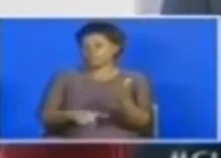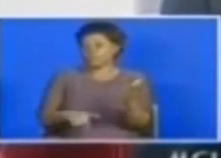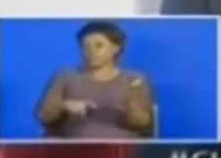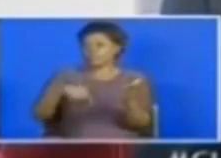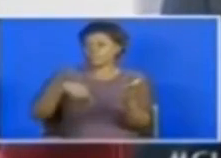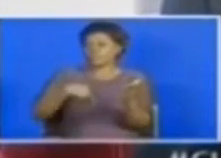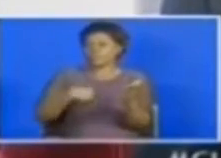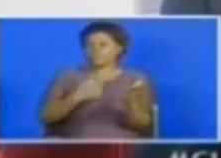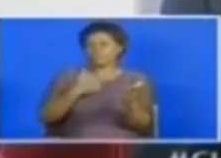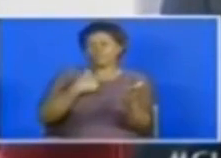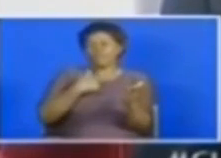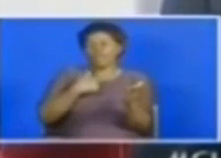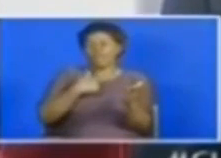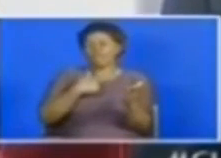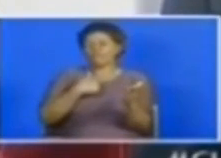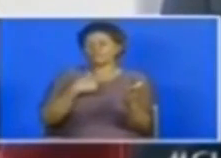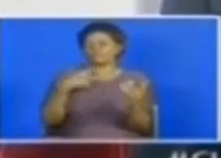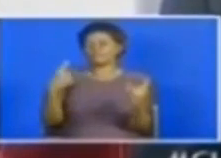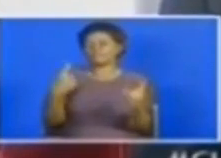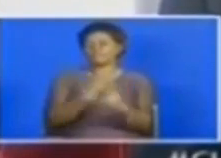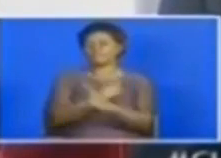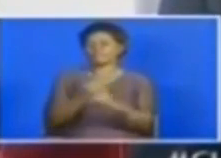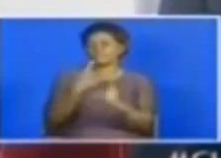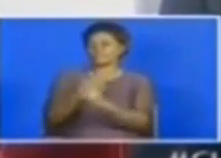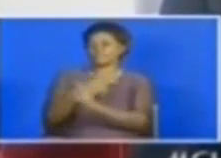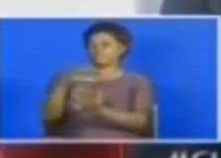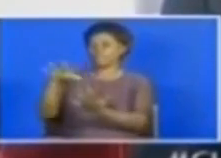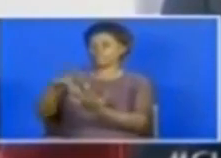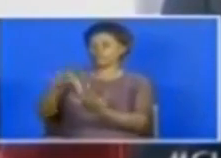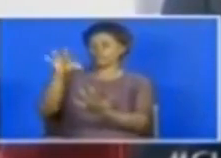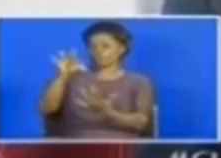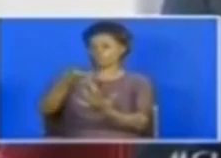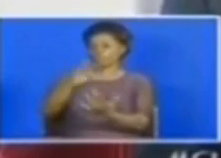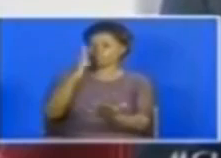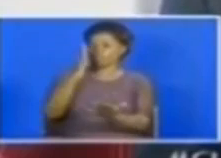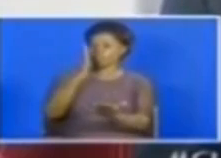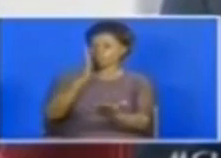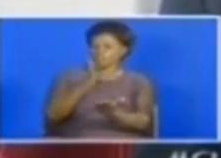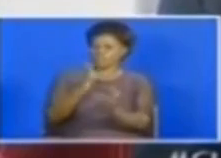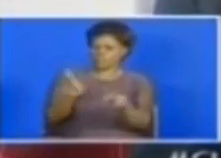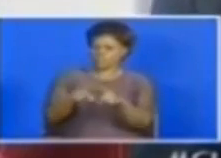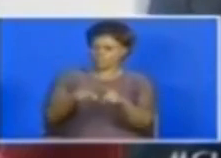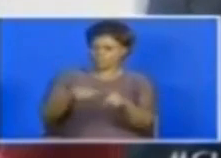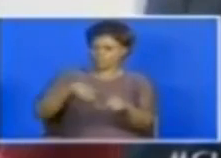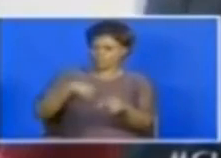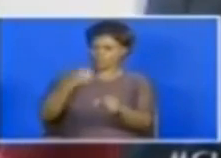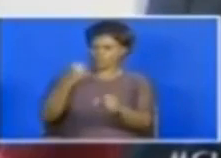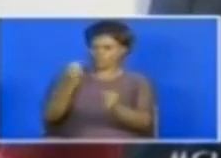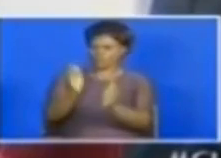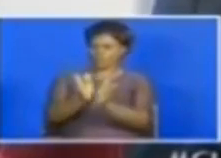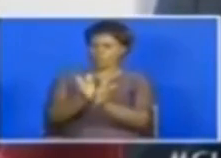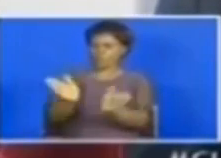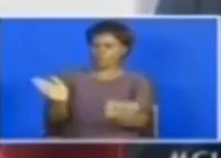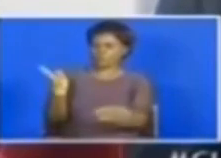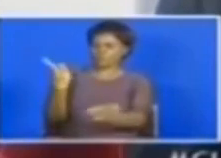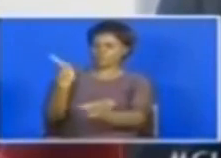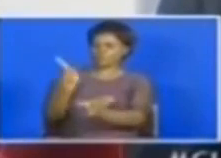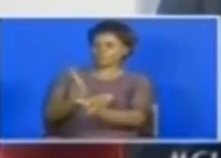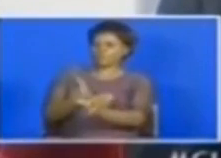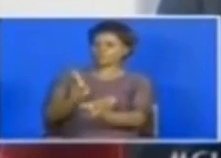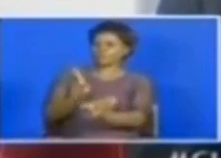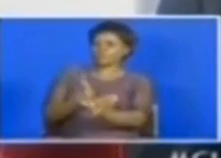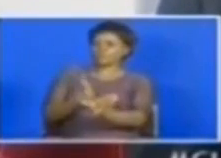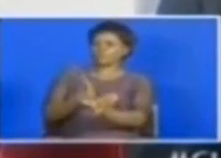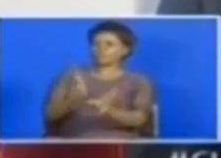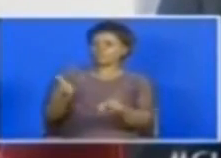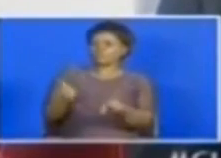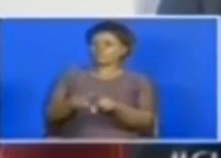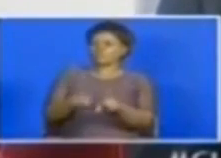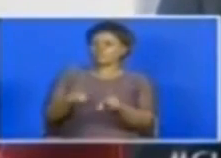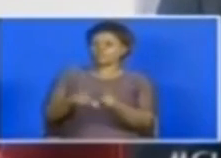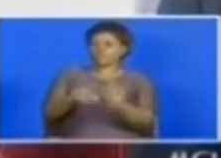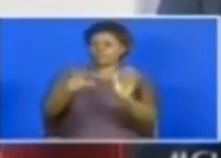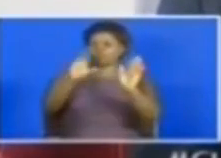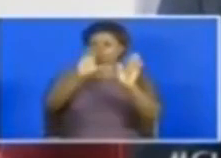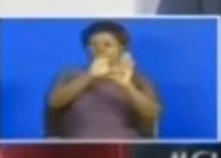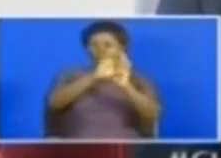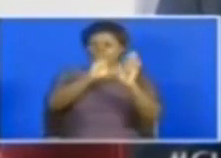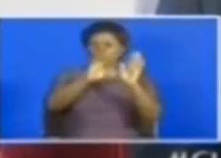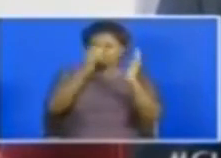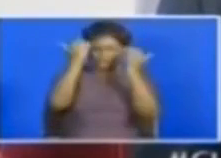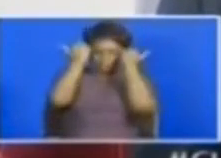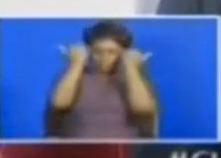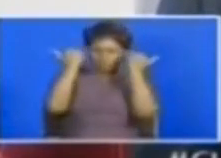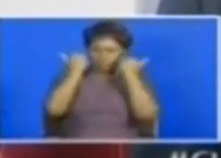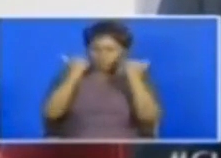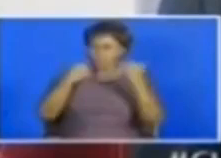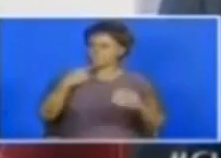several options that the commission is considering on moving forward. And actually, we have been doing the public participation as outlined in the High